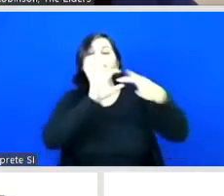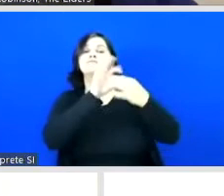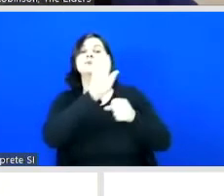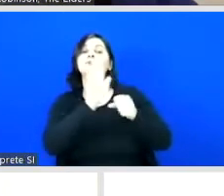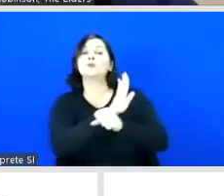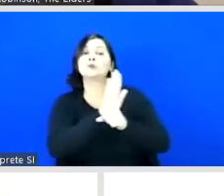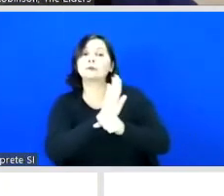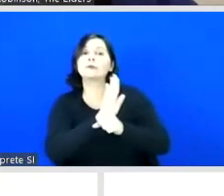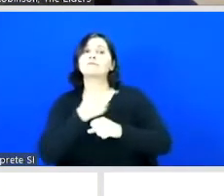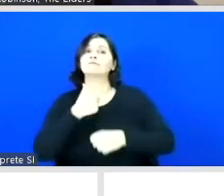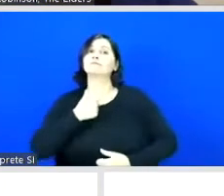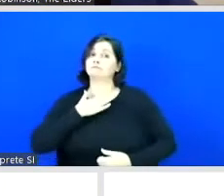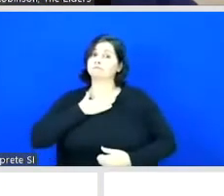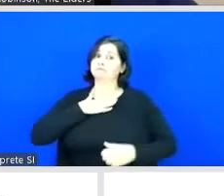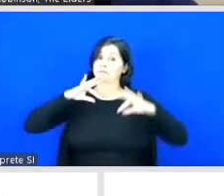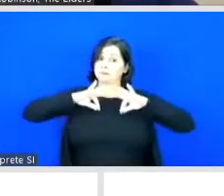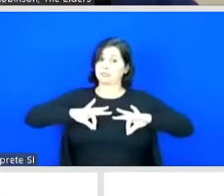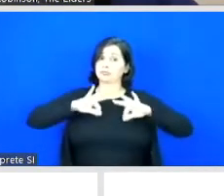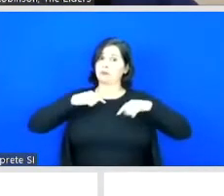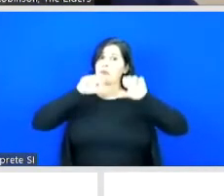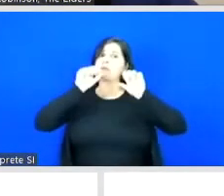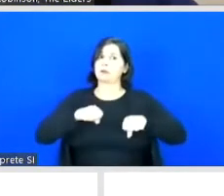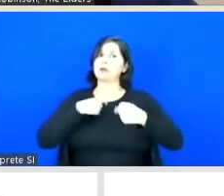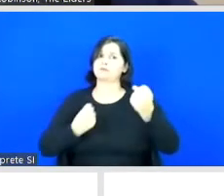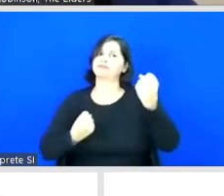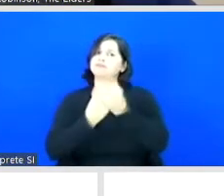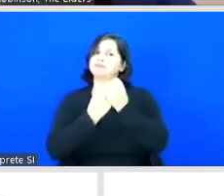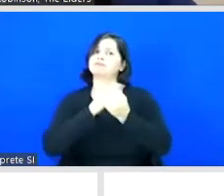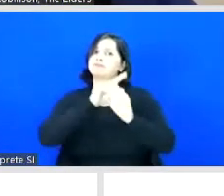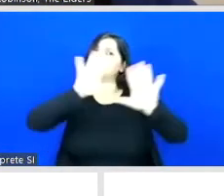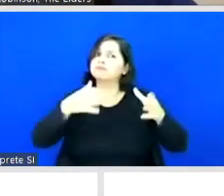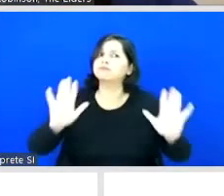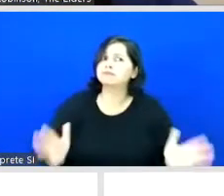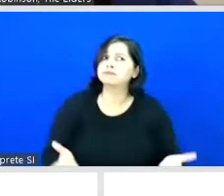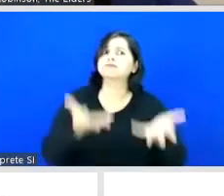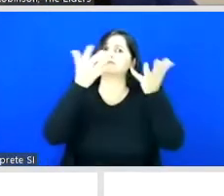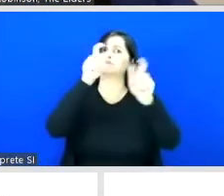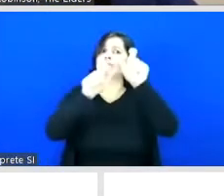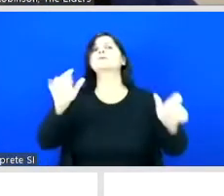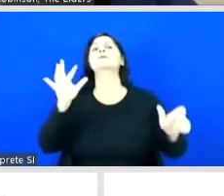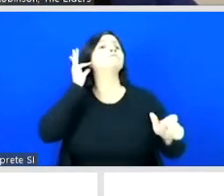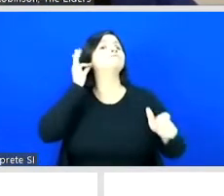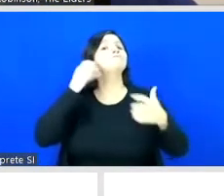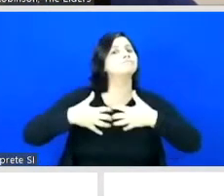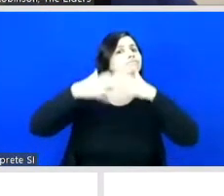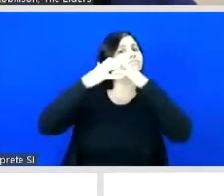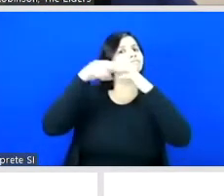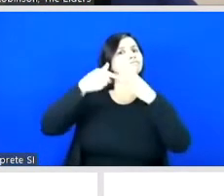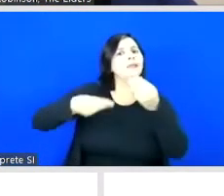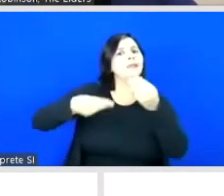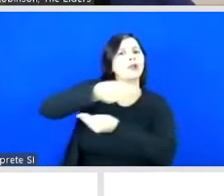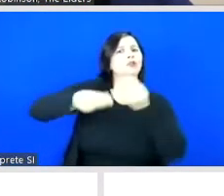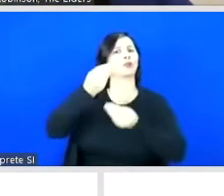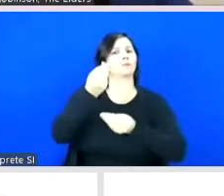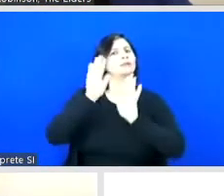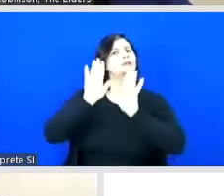business incubators to be able to set these businesses up. And they have a like a one-stop shop where